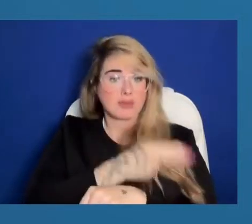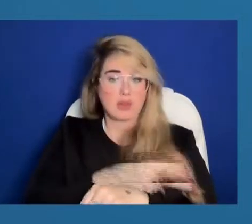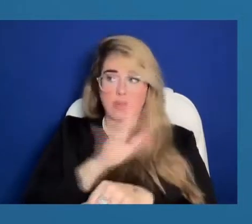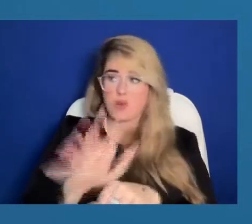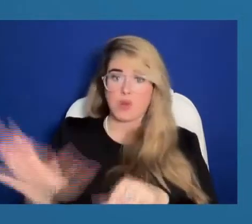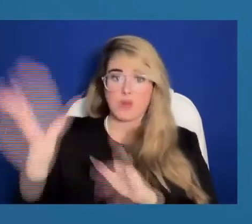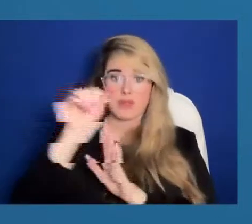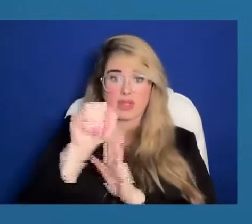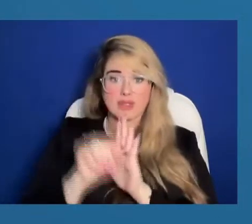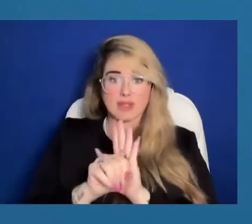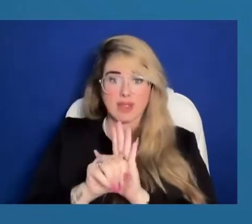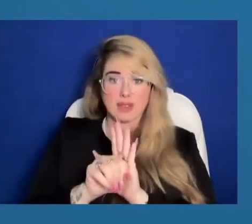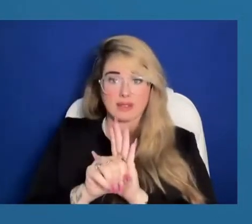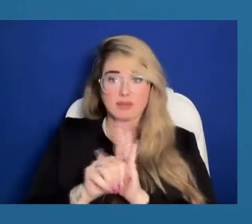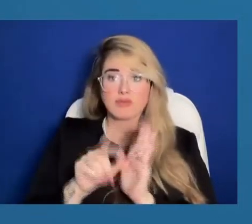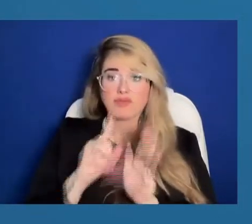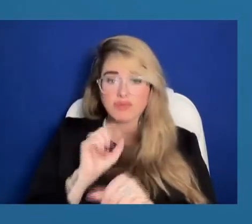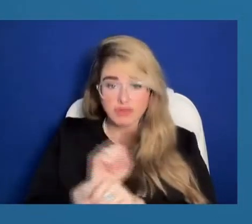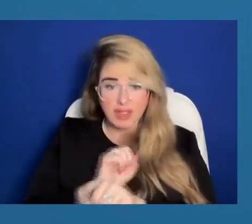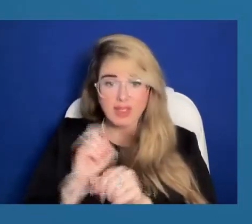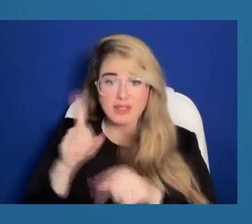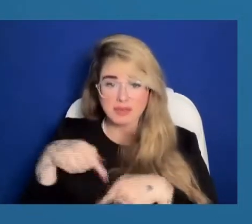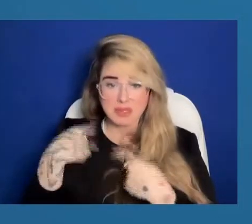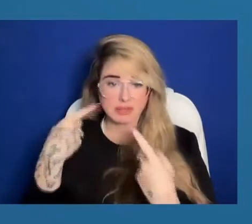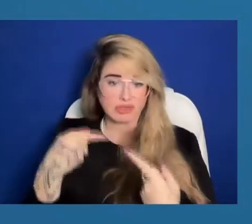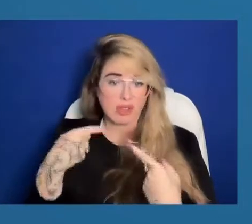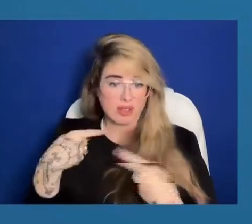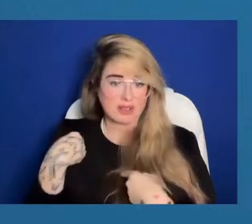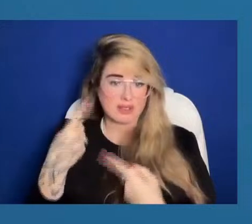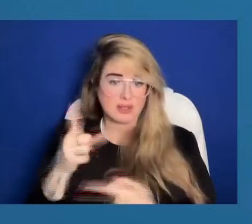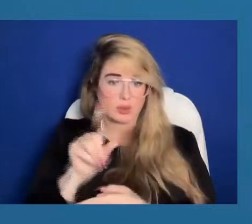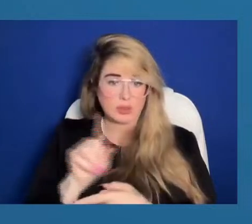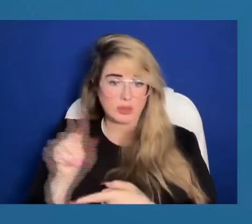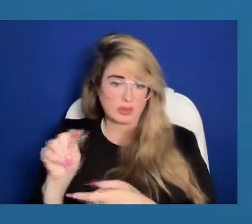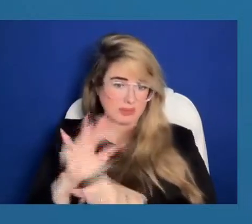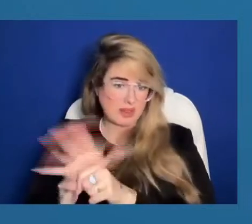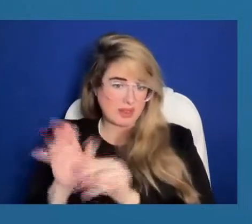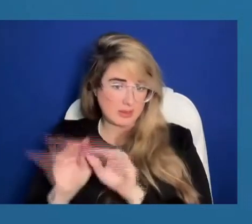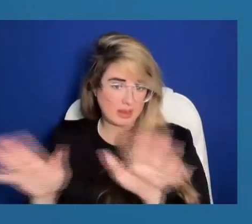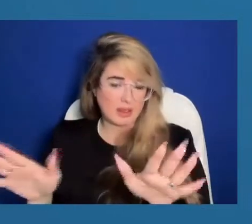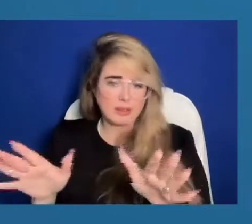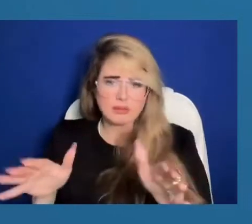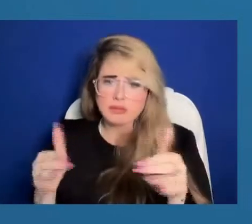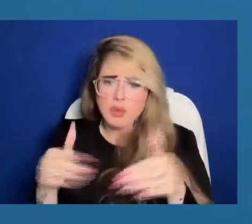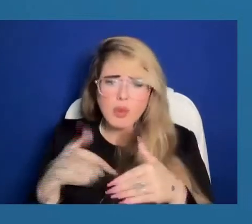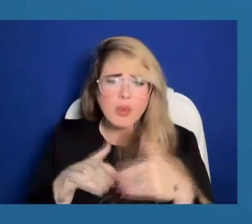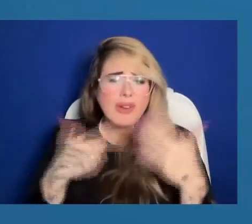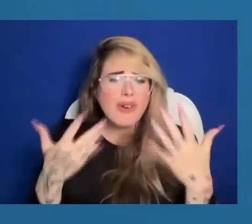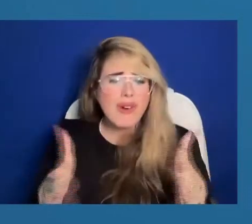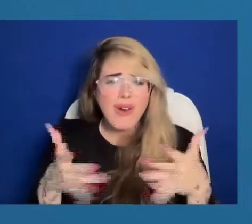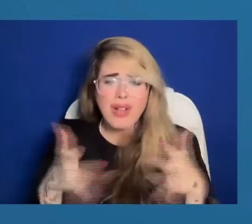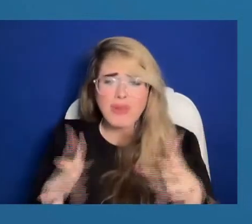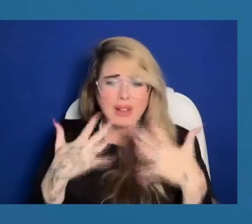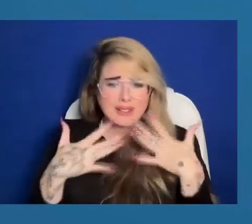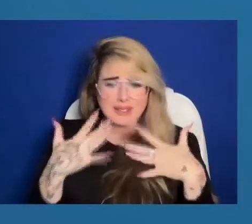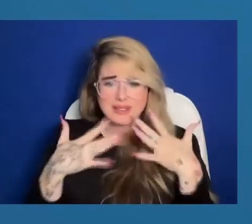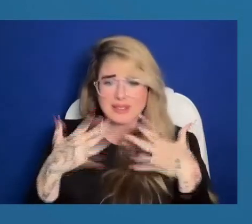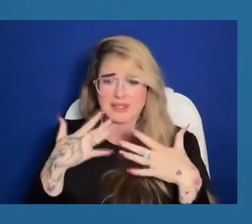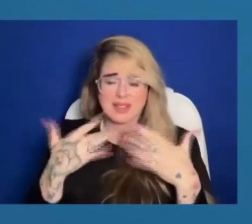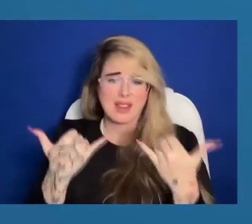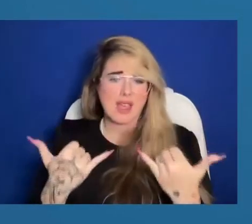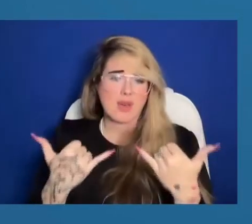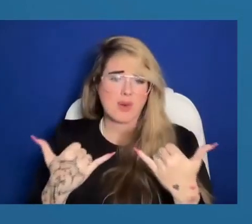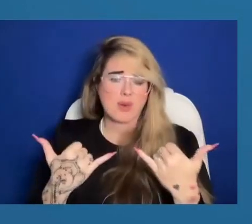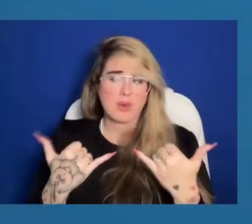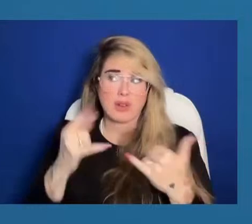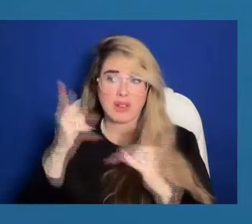state really have been struggling since the pandemic. So there's really, we're already down to the bone. And this is going